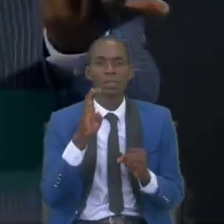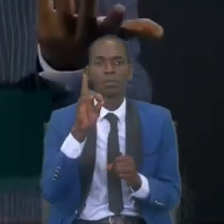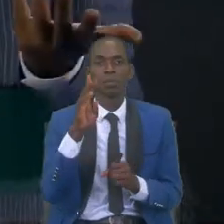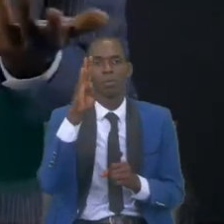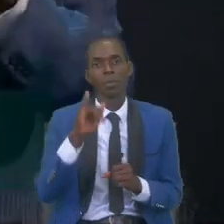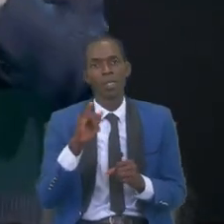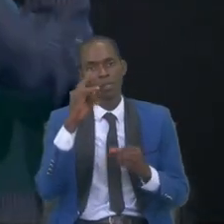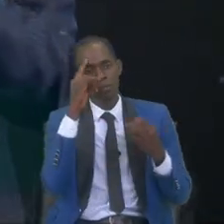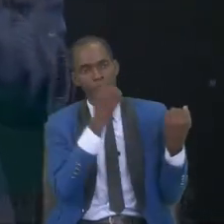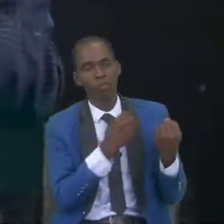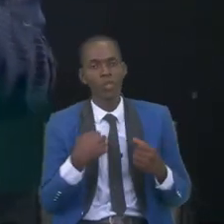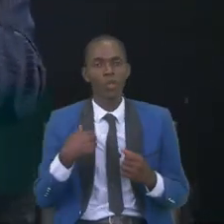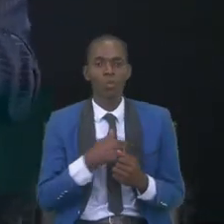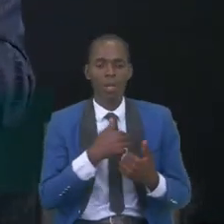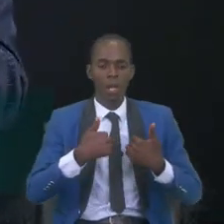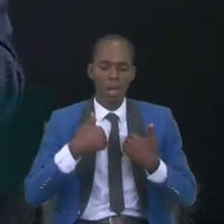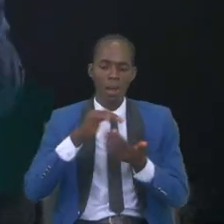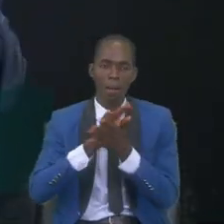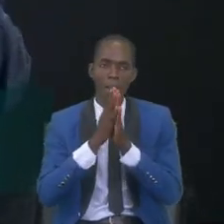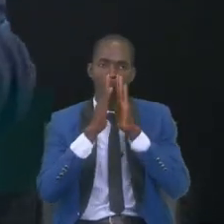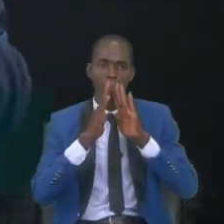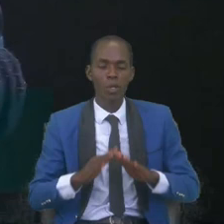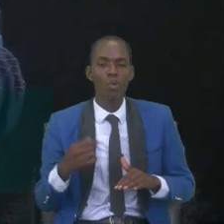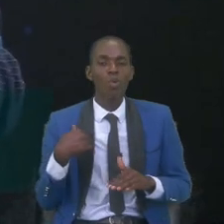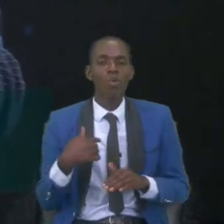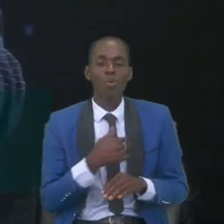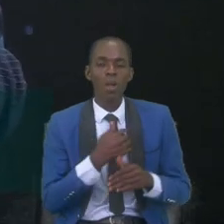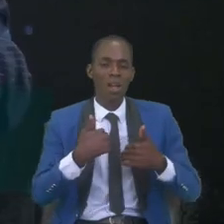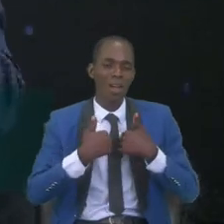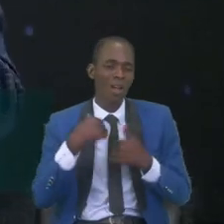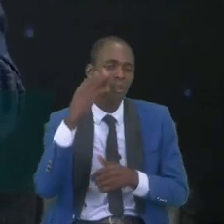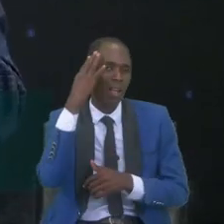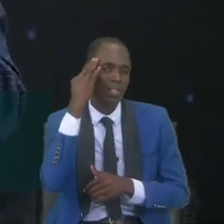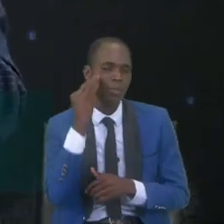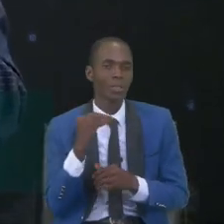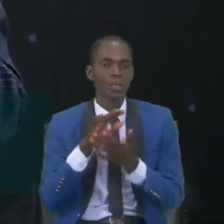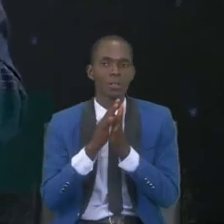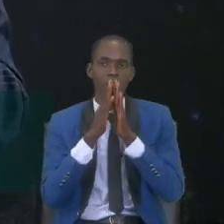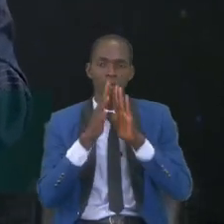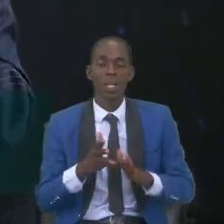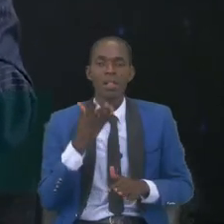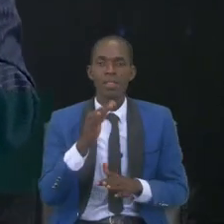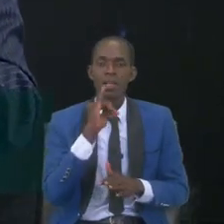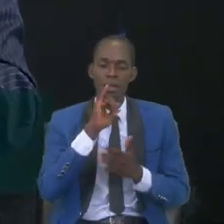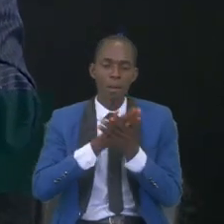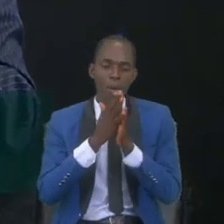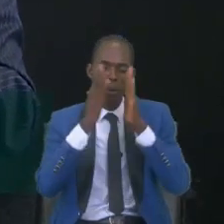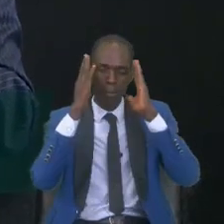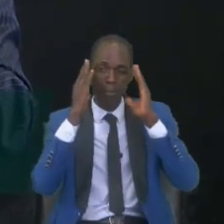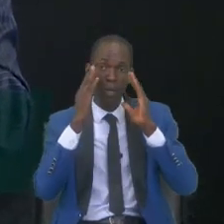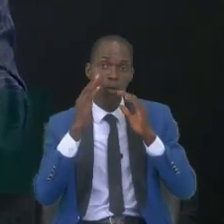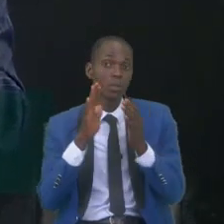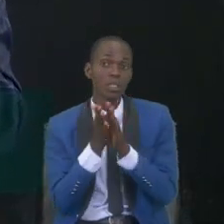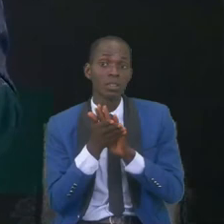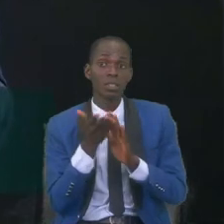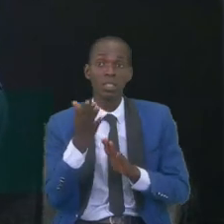have peace, we have peace, we have experienced peace. There is peace in our heart, peace in our